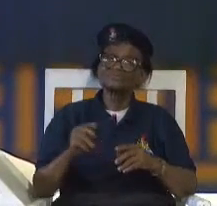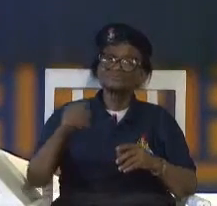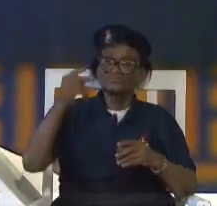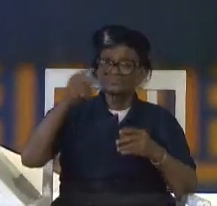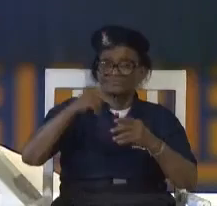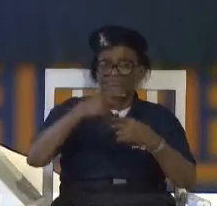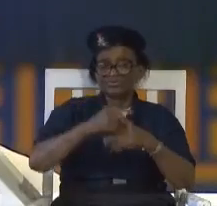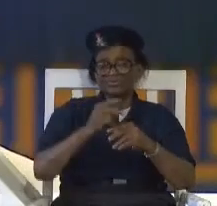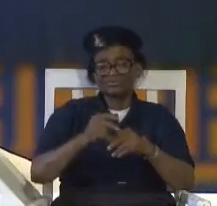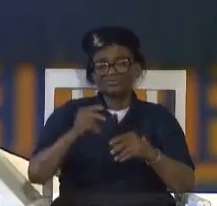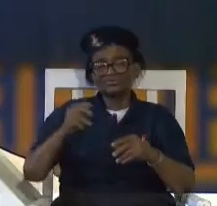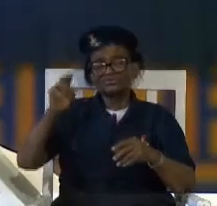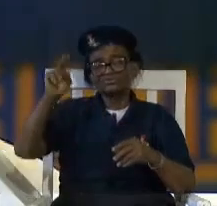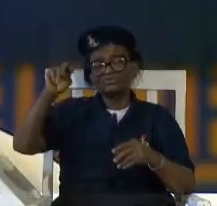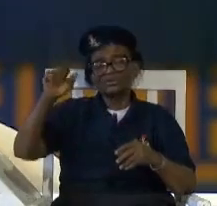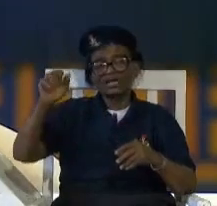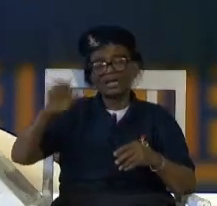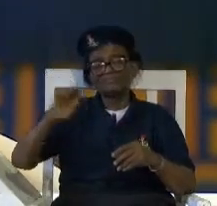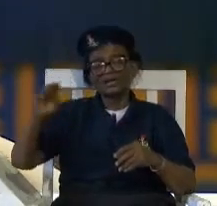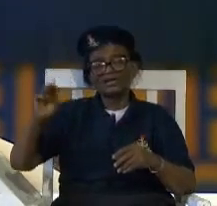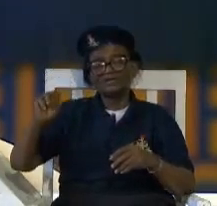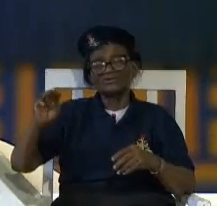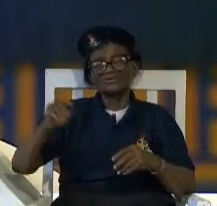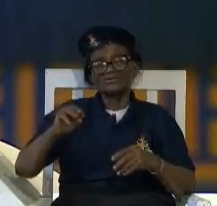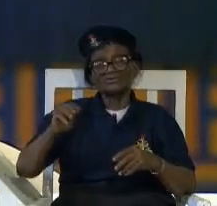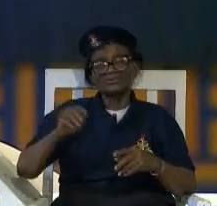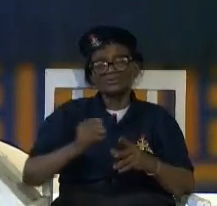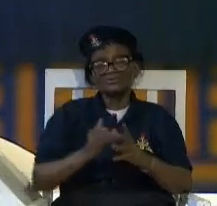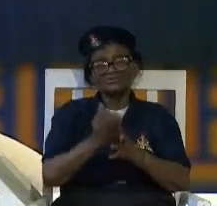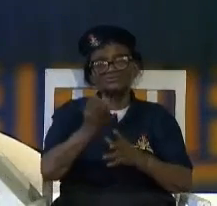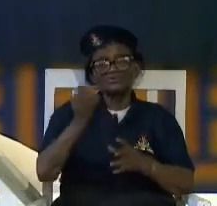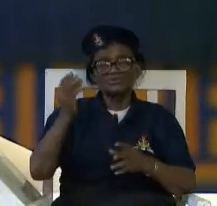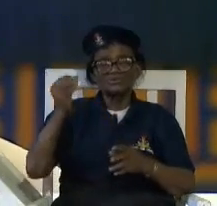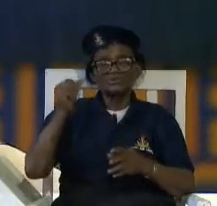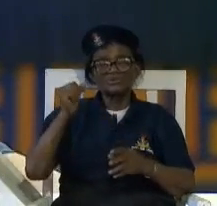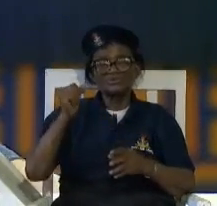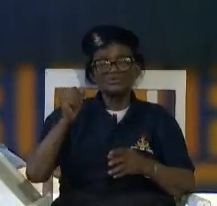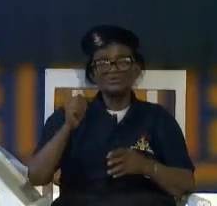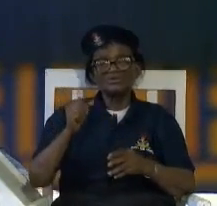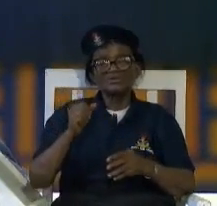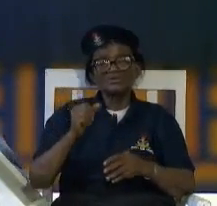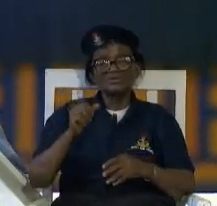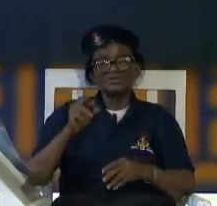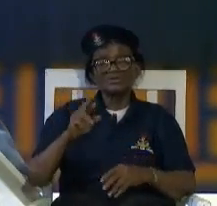and Ammon through his daughters.